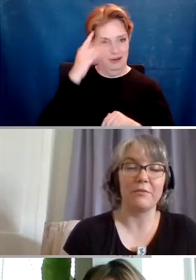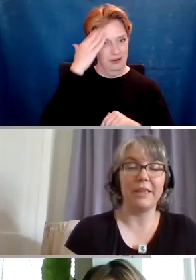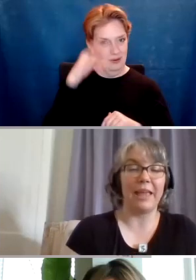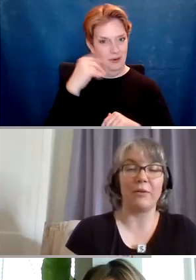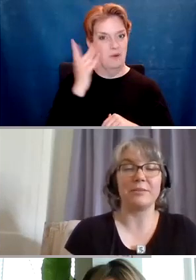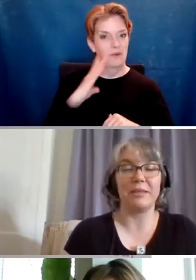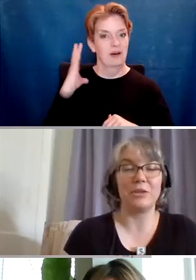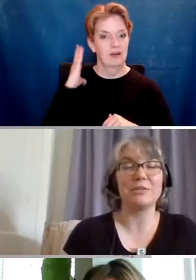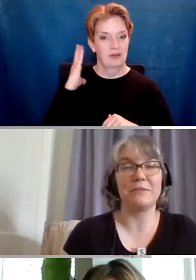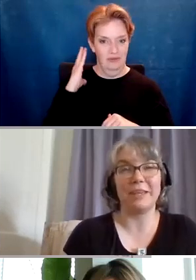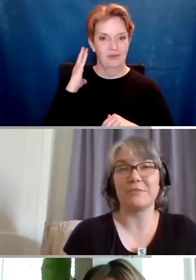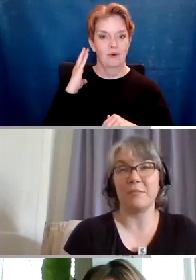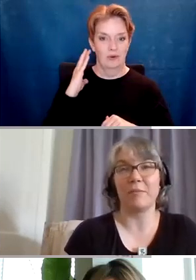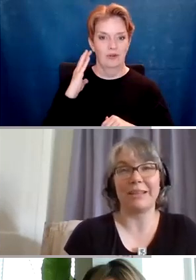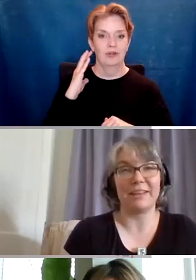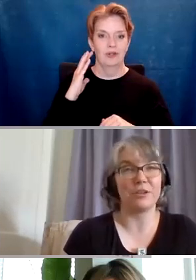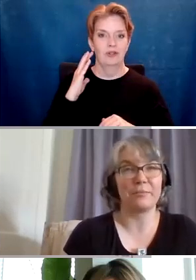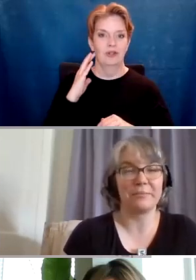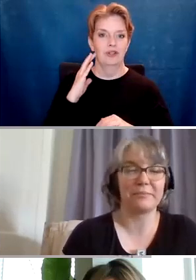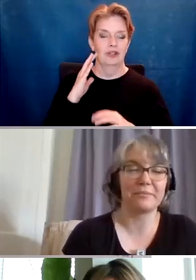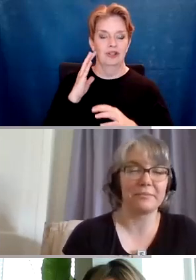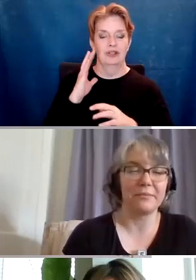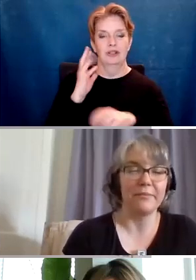made her fig cake recipe using figs from the plantation.